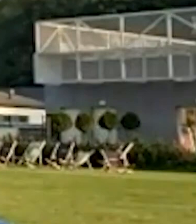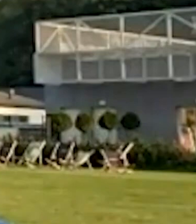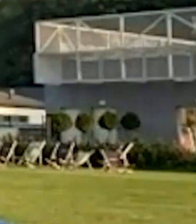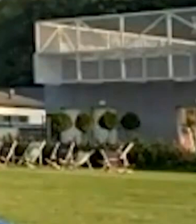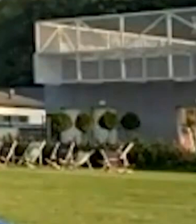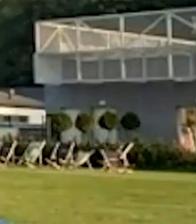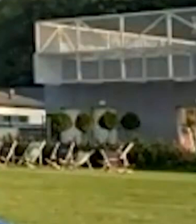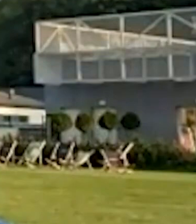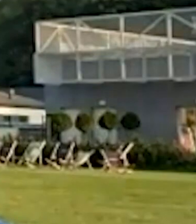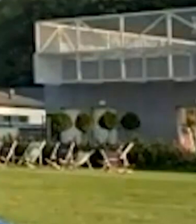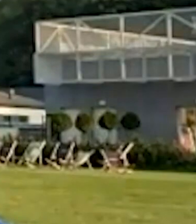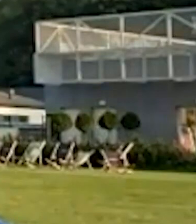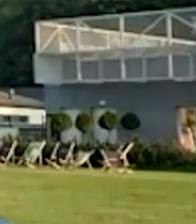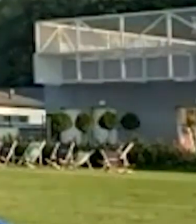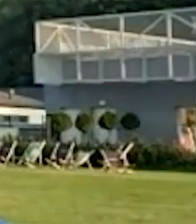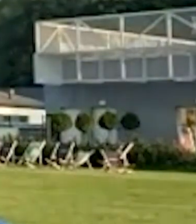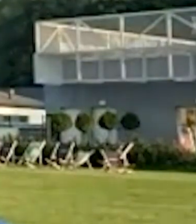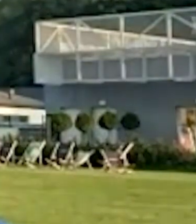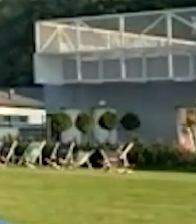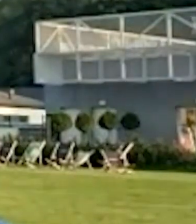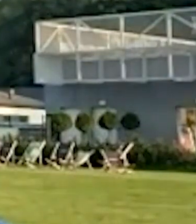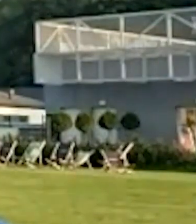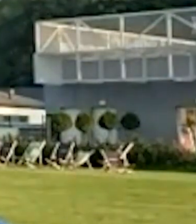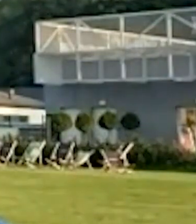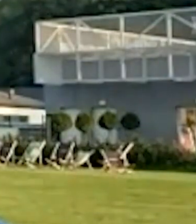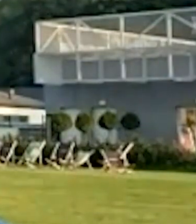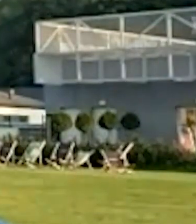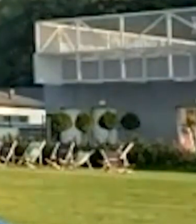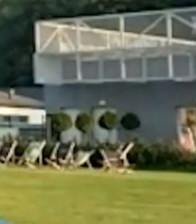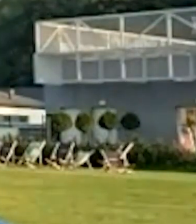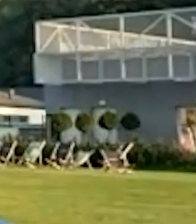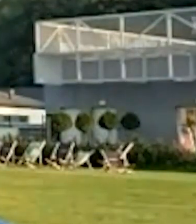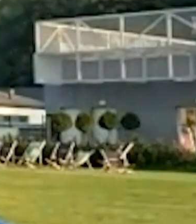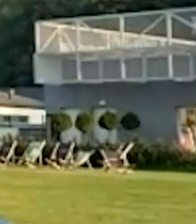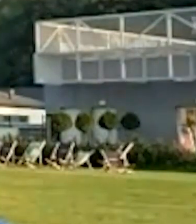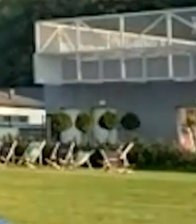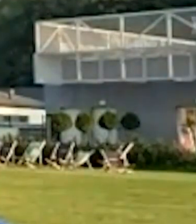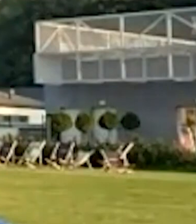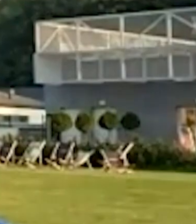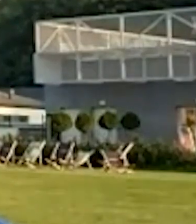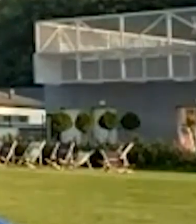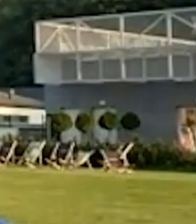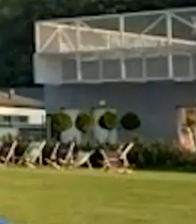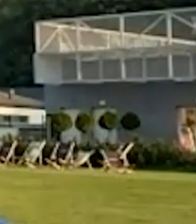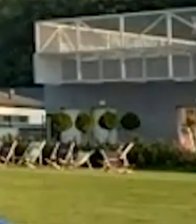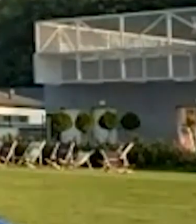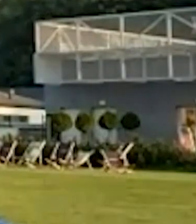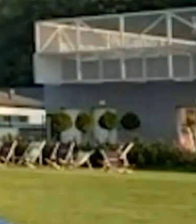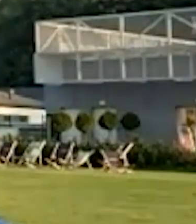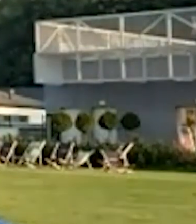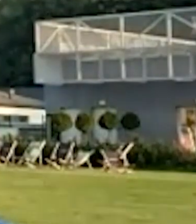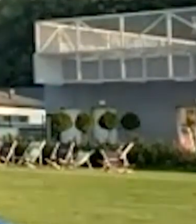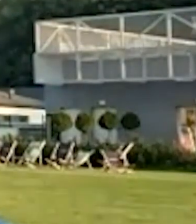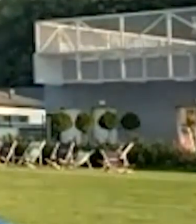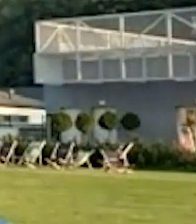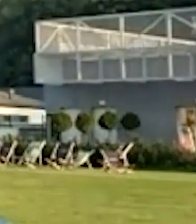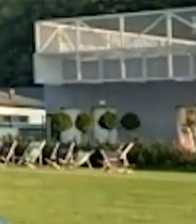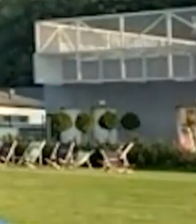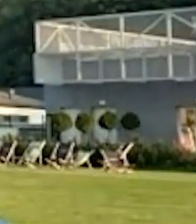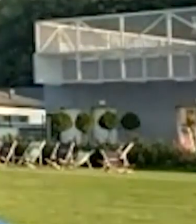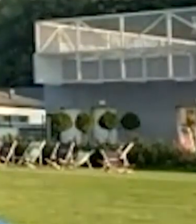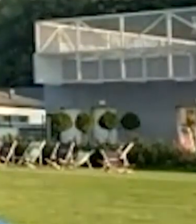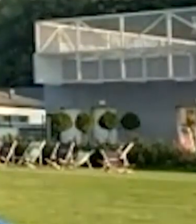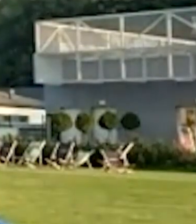Casper Ruud, who got #2 in the world. We played against Brazil with former #1 doubles player in the world. And now we're playing against Poland with a top 10